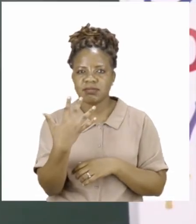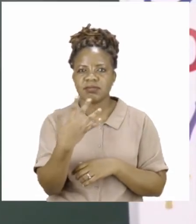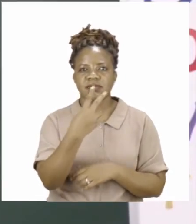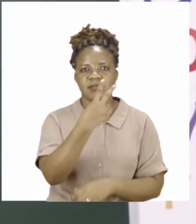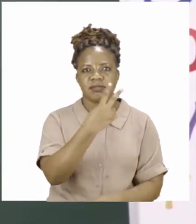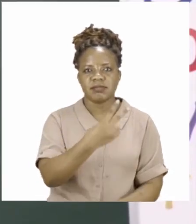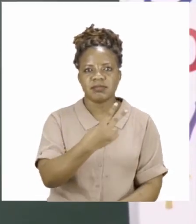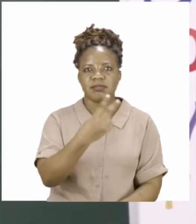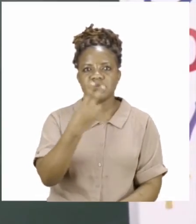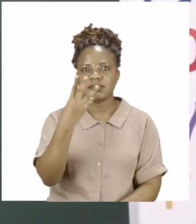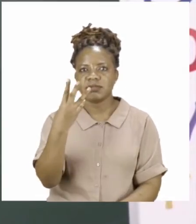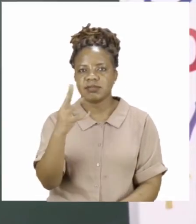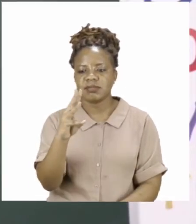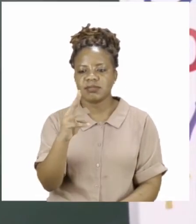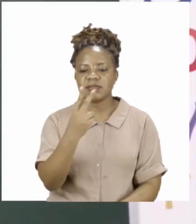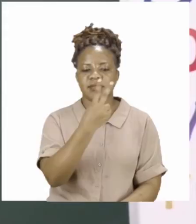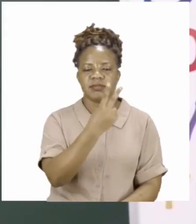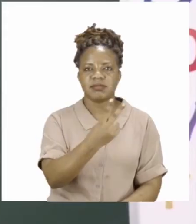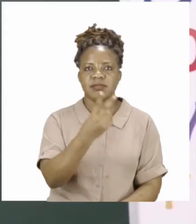25, 26,